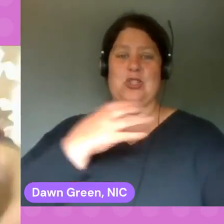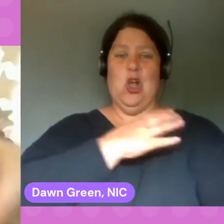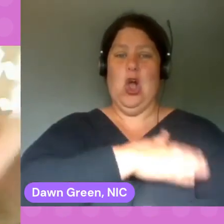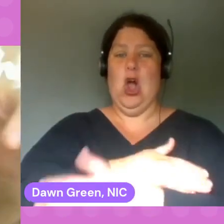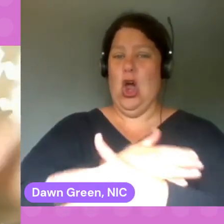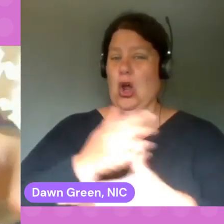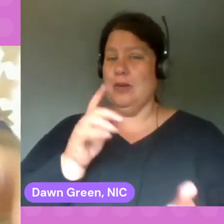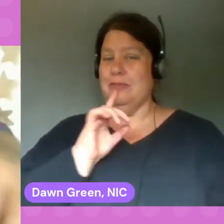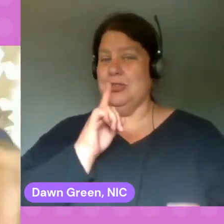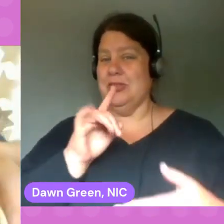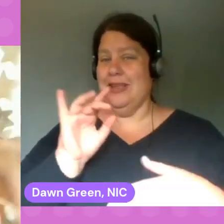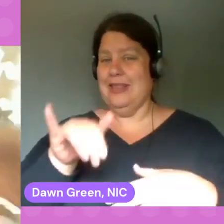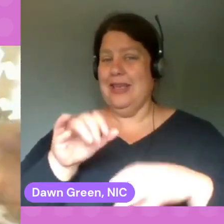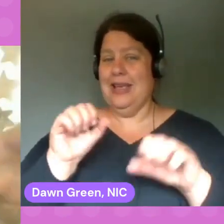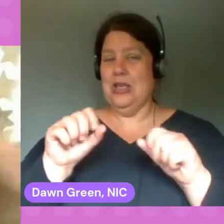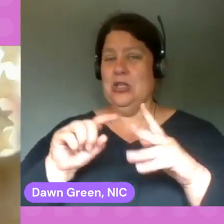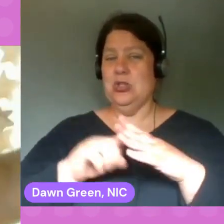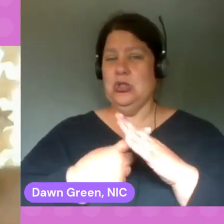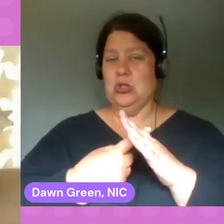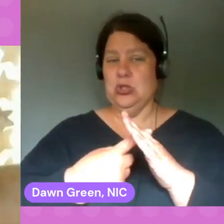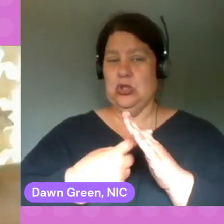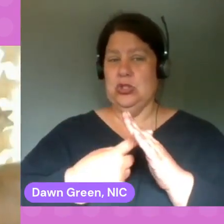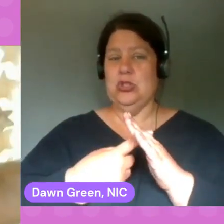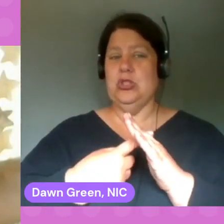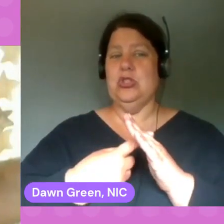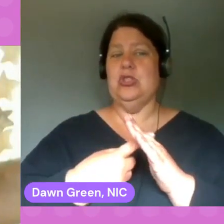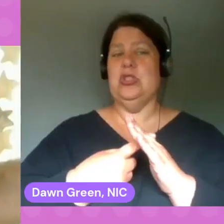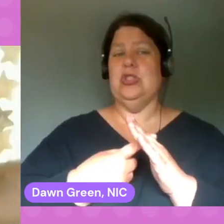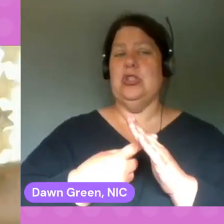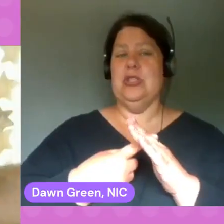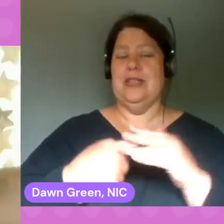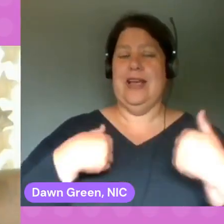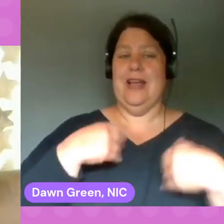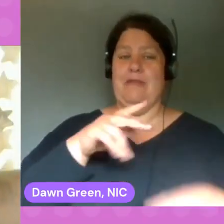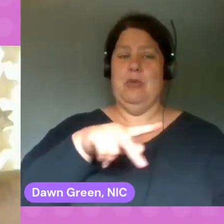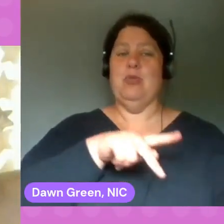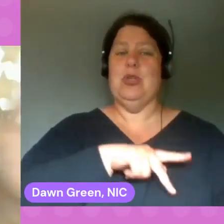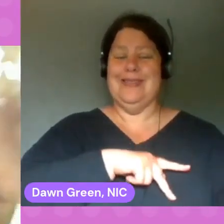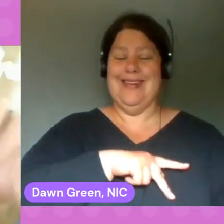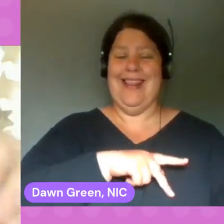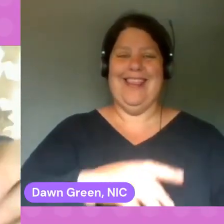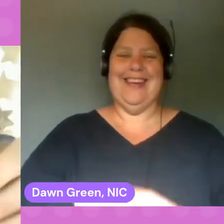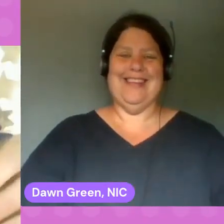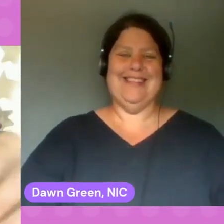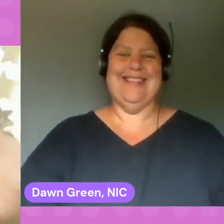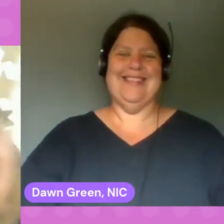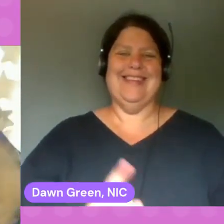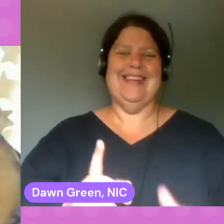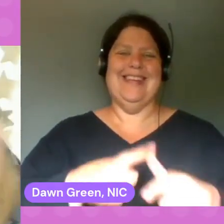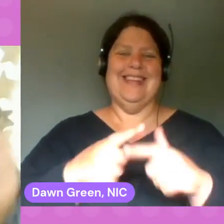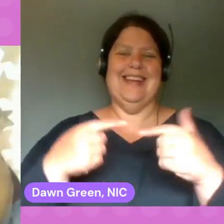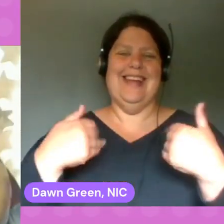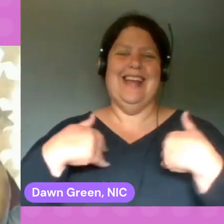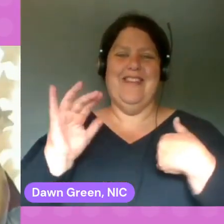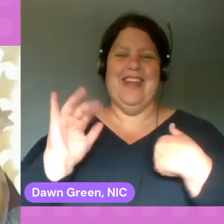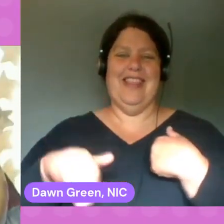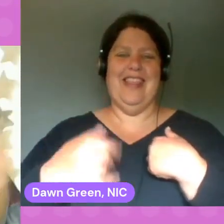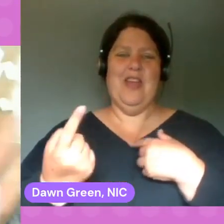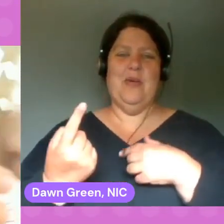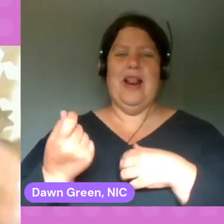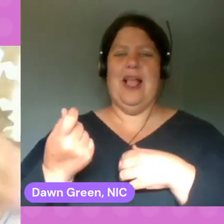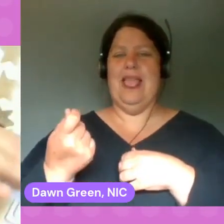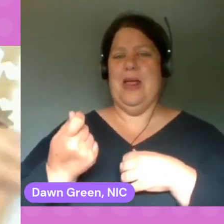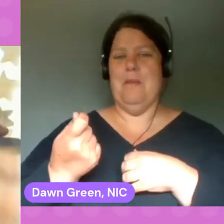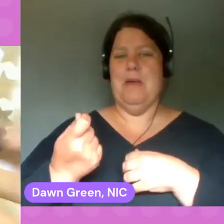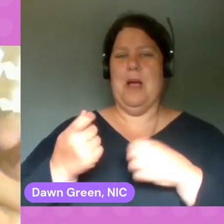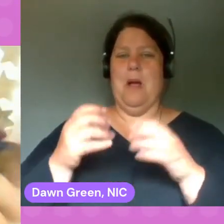that maybe this guy could start to get a little bit of a personality eventually. And then this one that is kind of a little